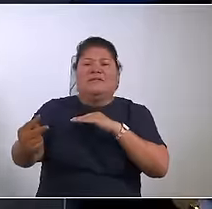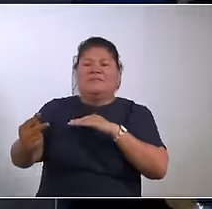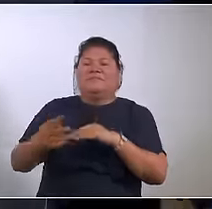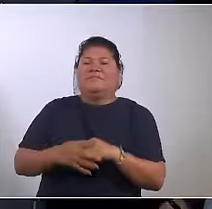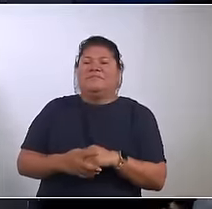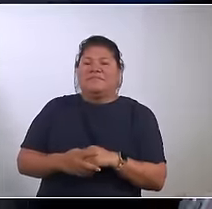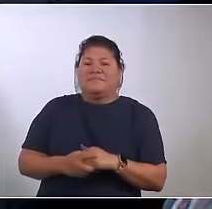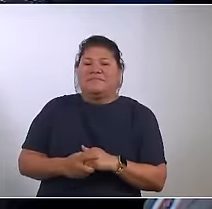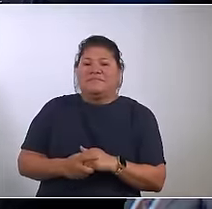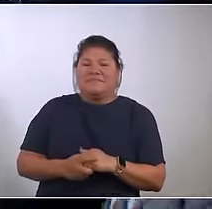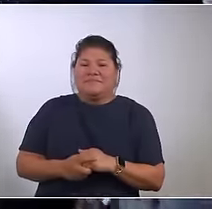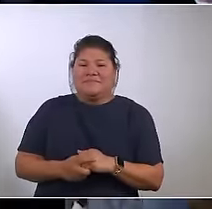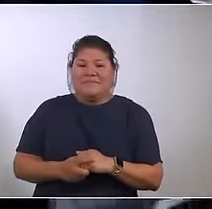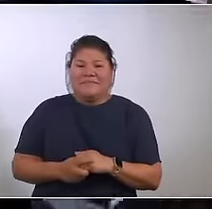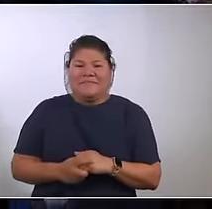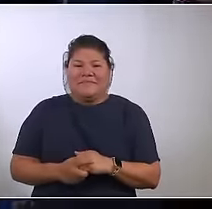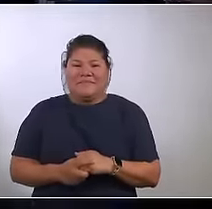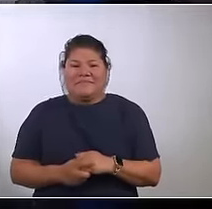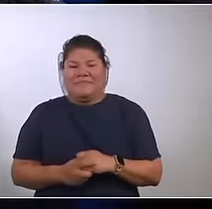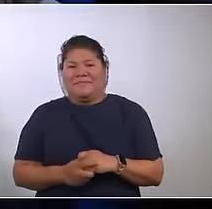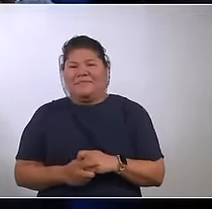Prophesy.